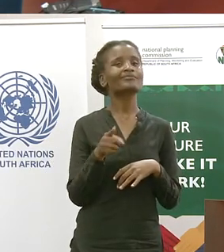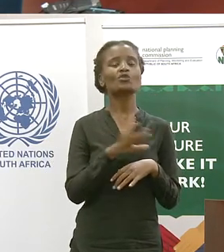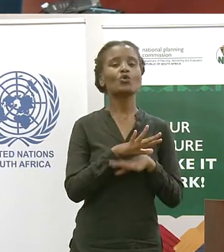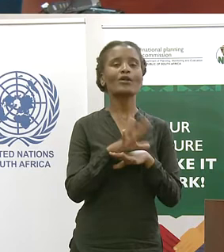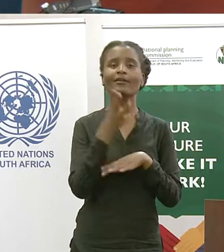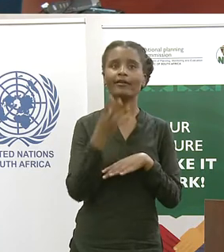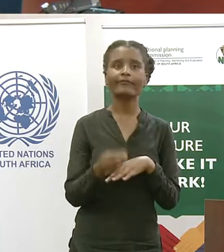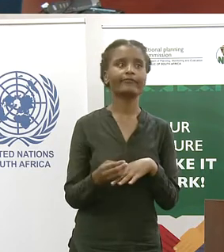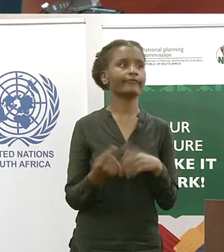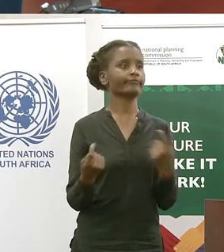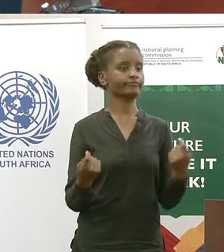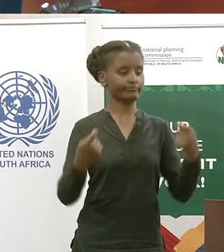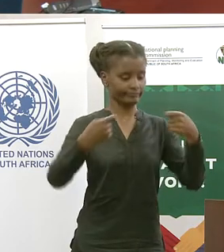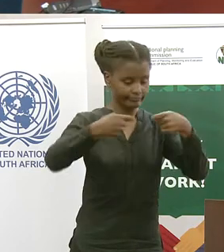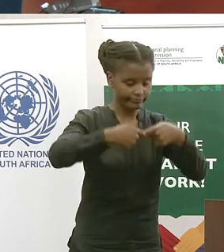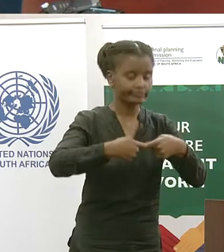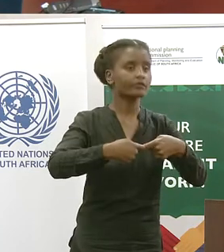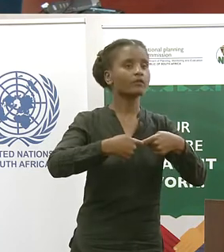for those individuals,